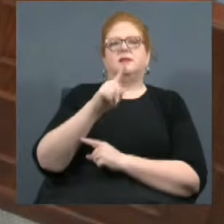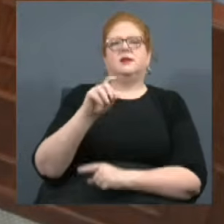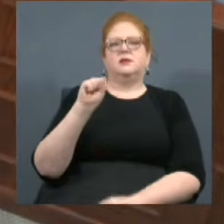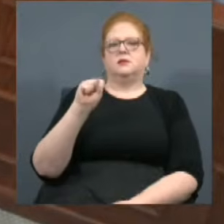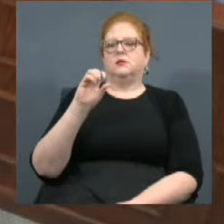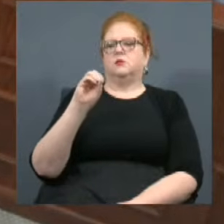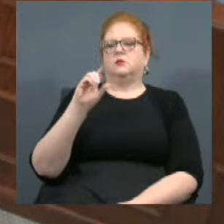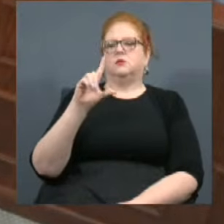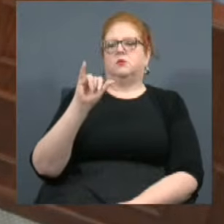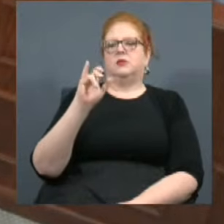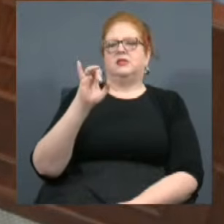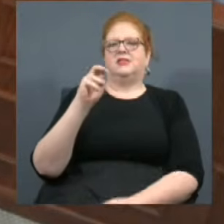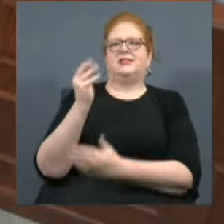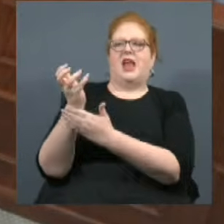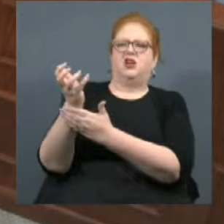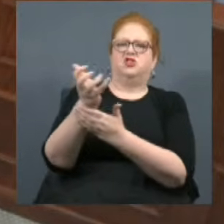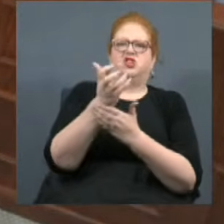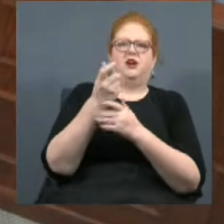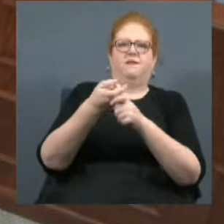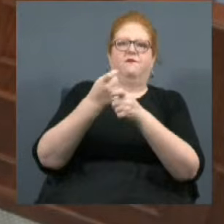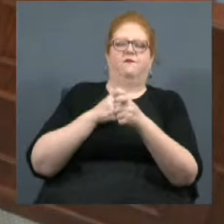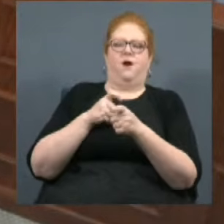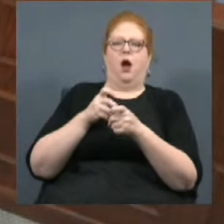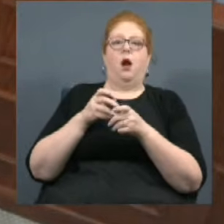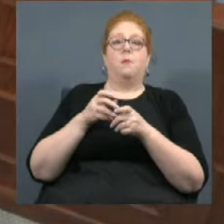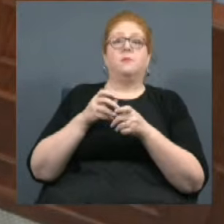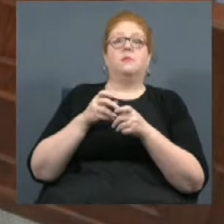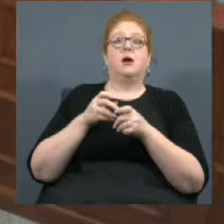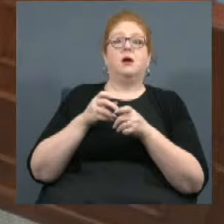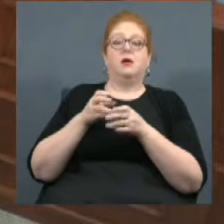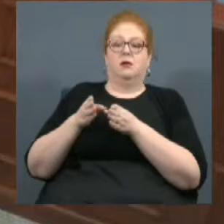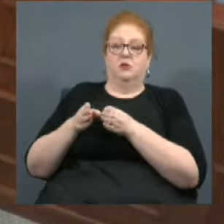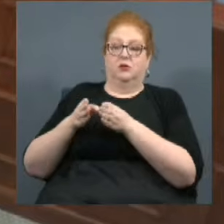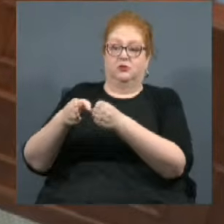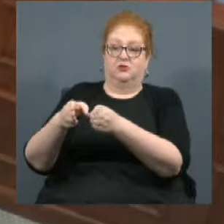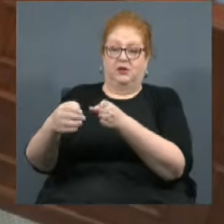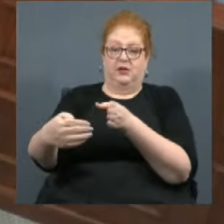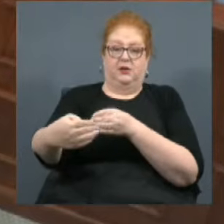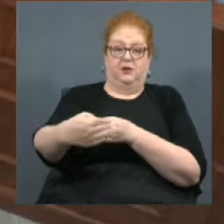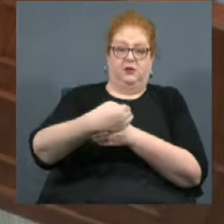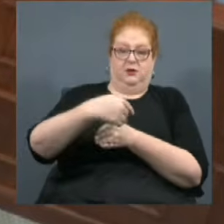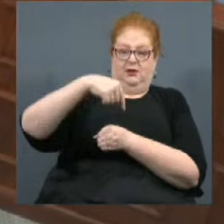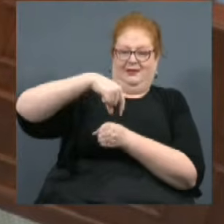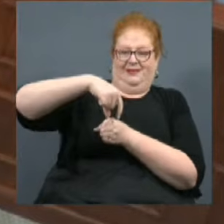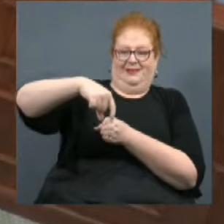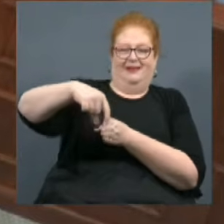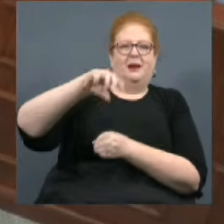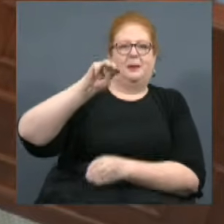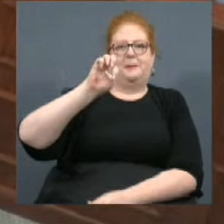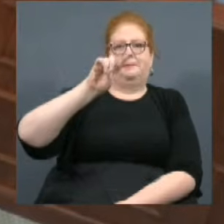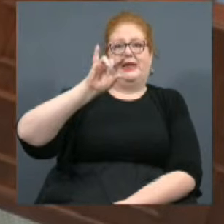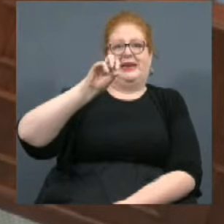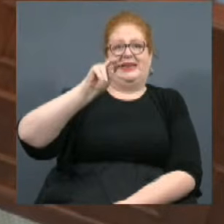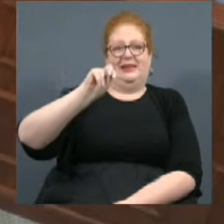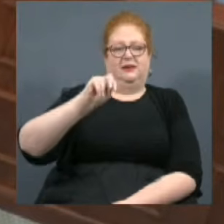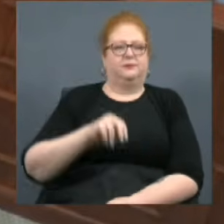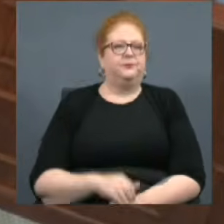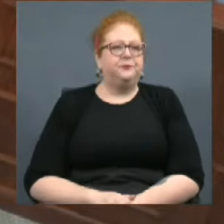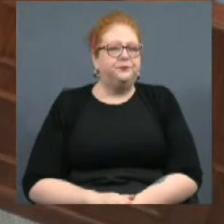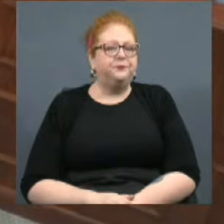medians. The issue that Director Hancock spoke to and the comment that the Attorney